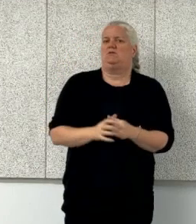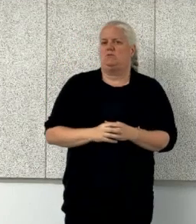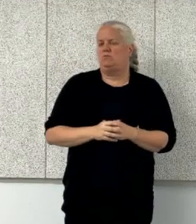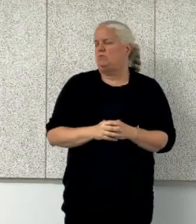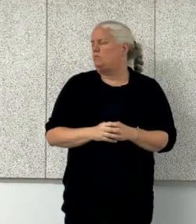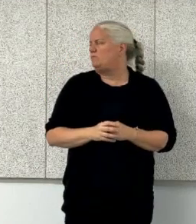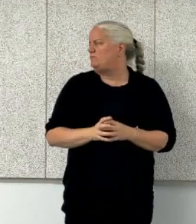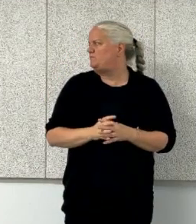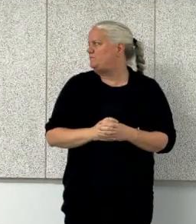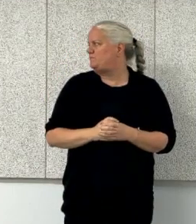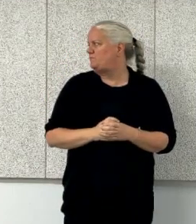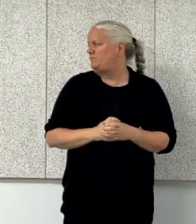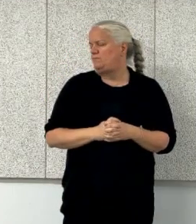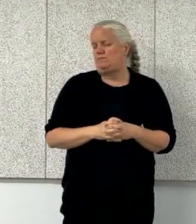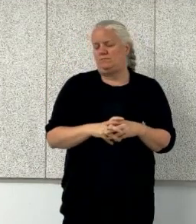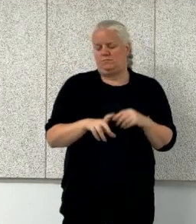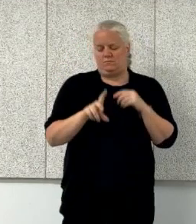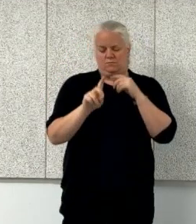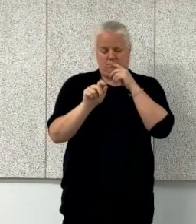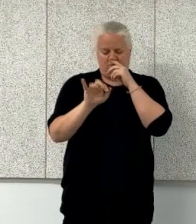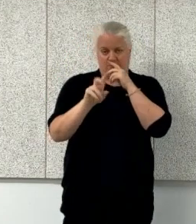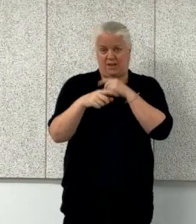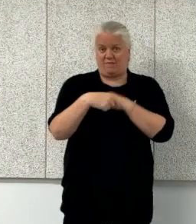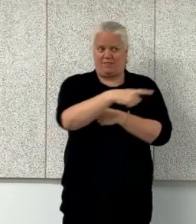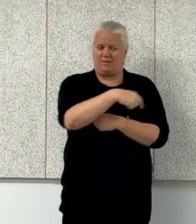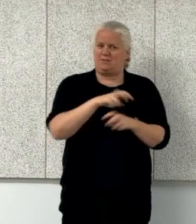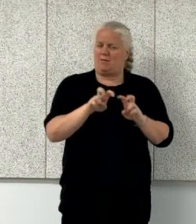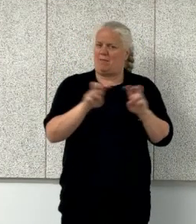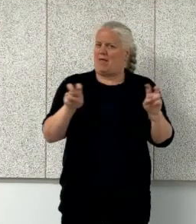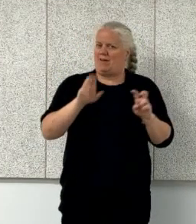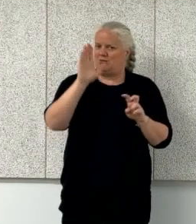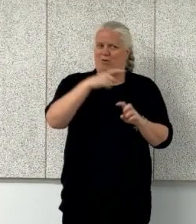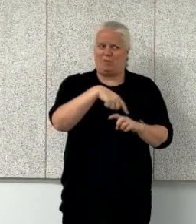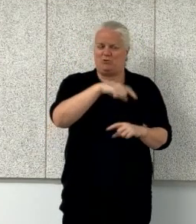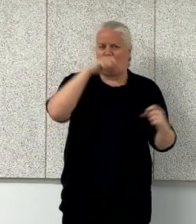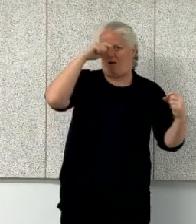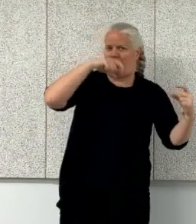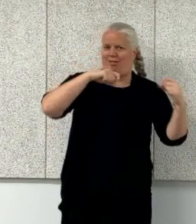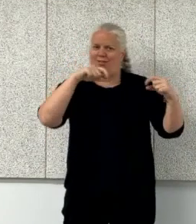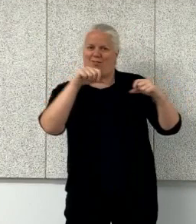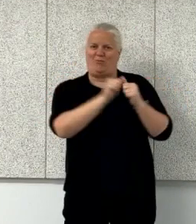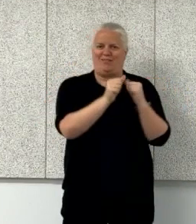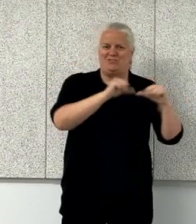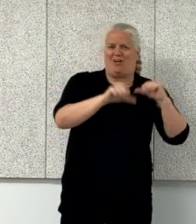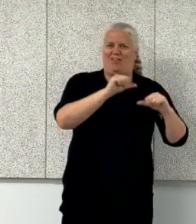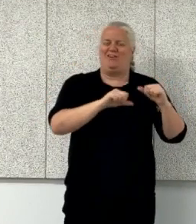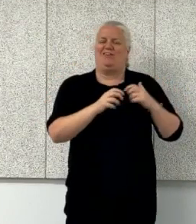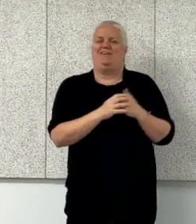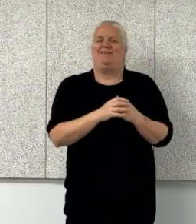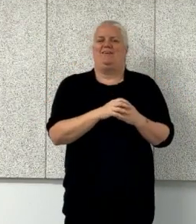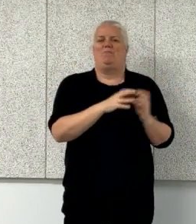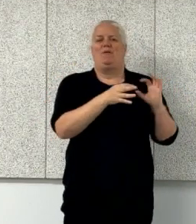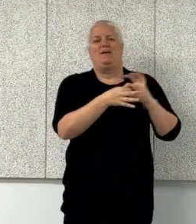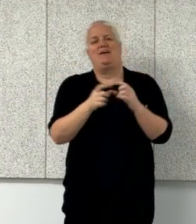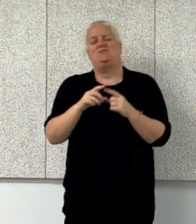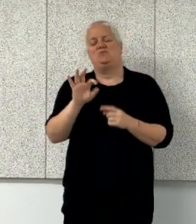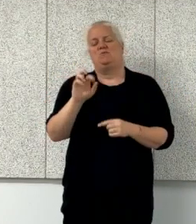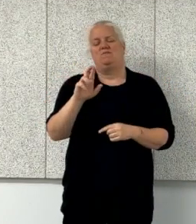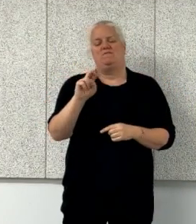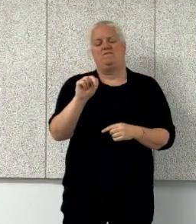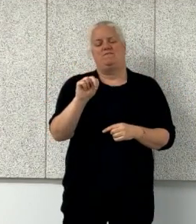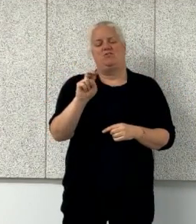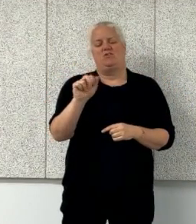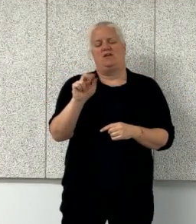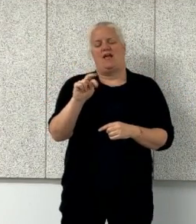I mean, it's also, this panel is a dream because you're all just like connecting with each other in such great ways. But you know, it's kind of connected to what Fernando said earlier about like